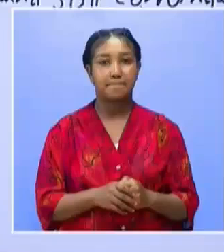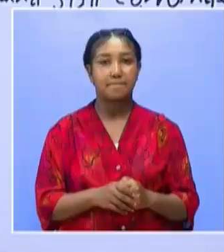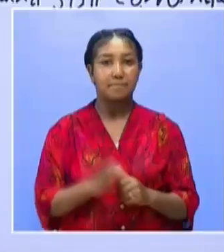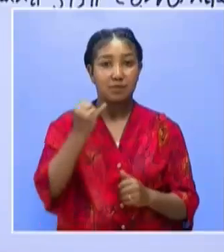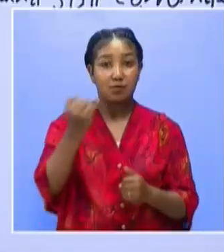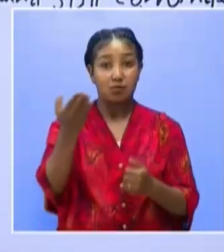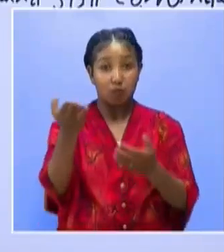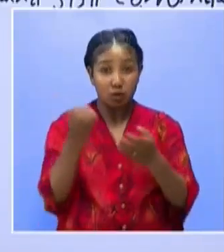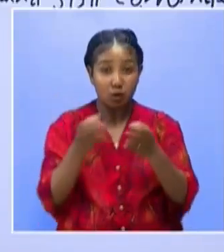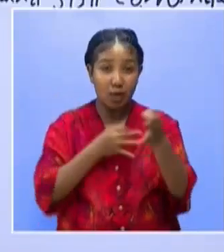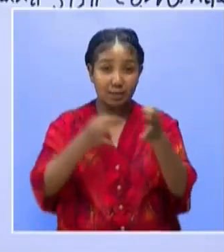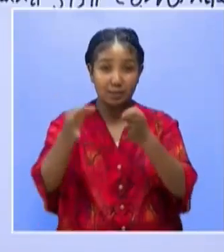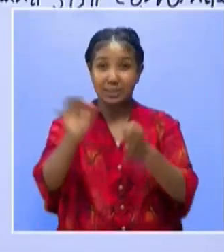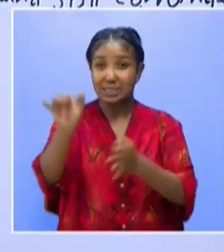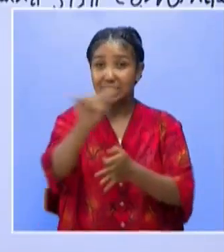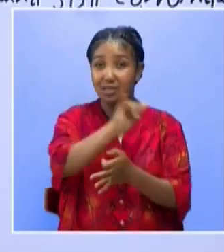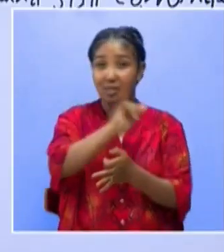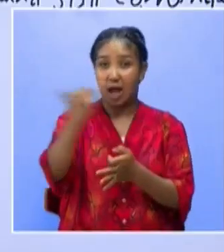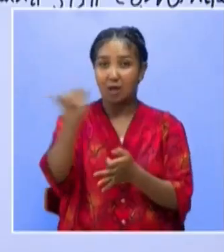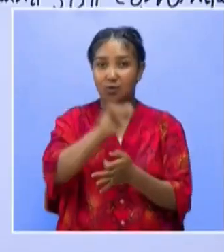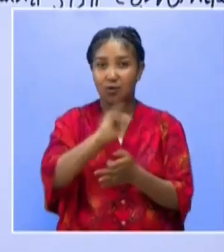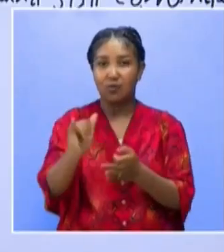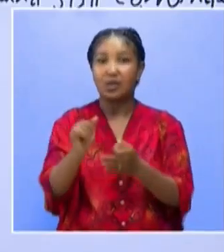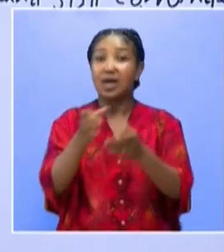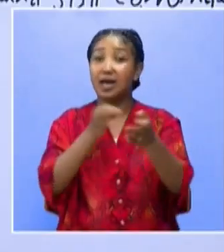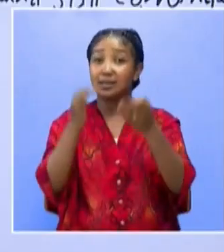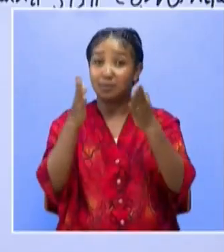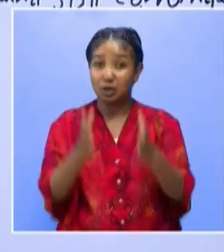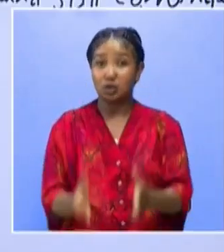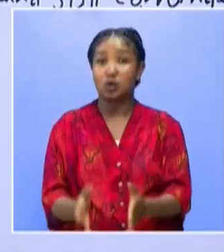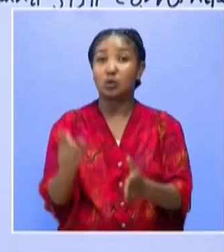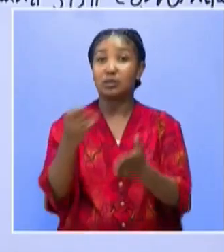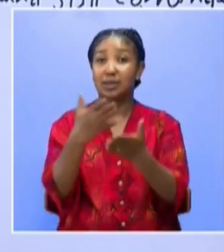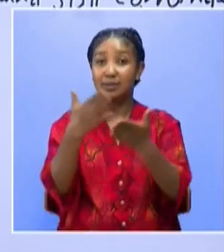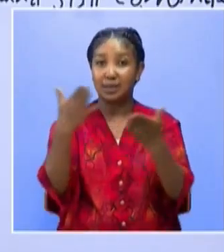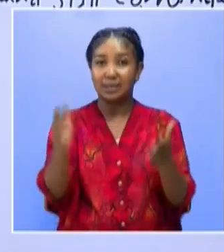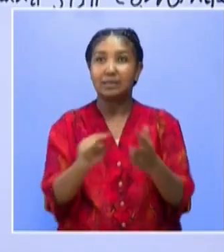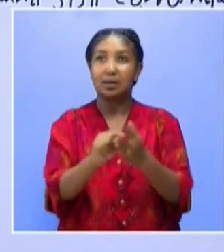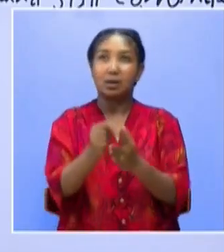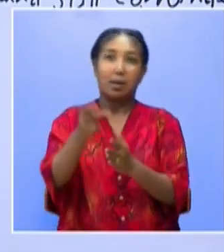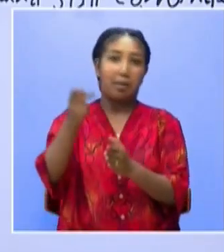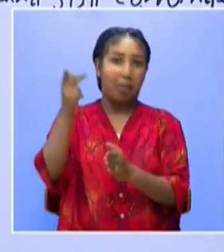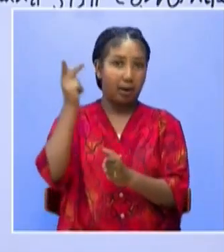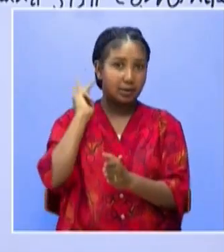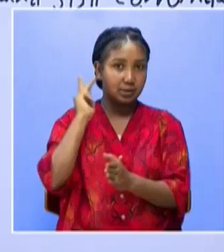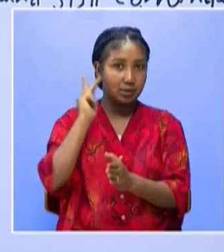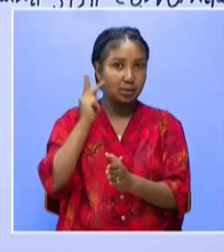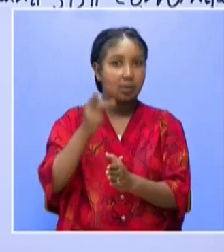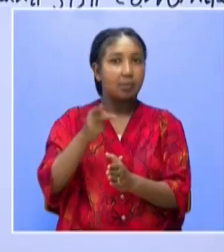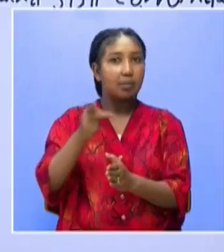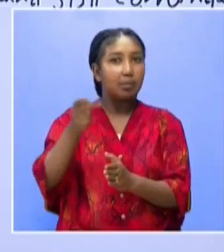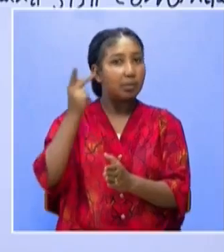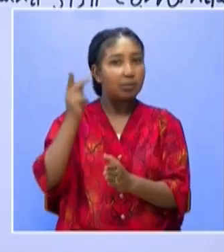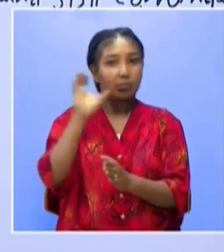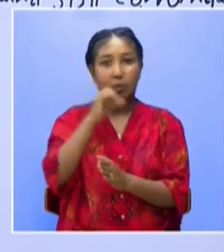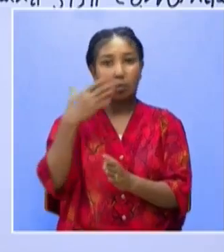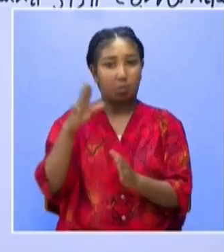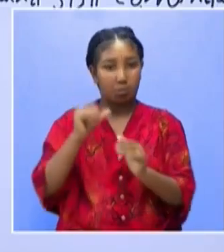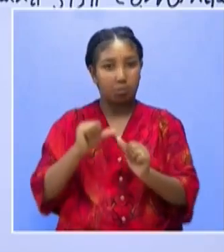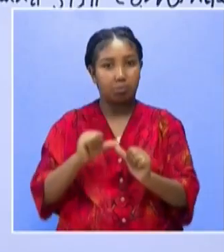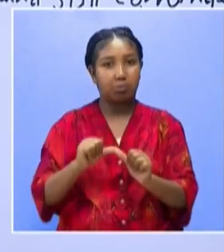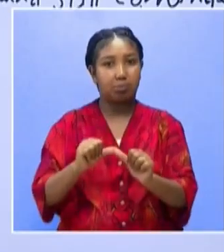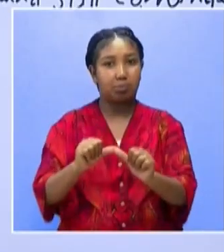If you want to express such kinds of expressions or something started in the past and is